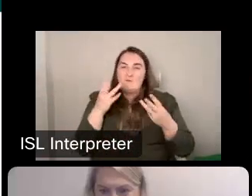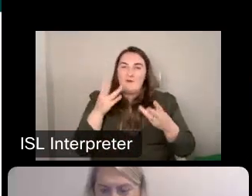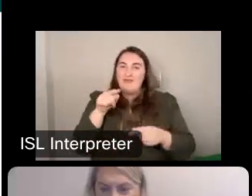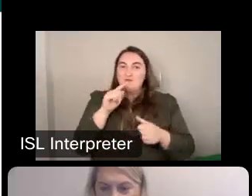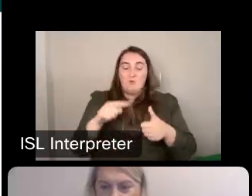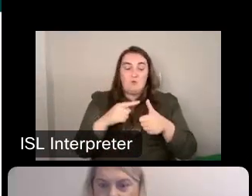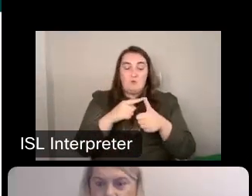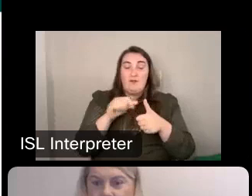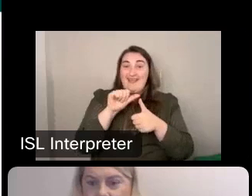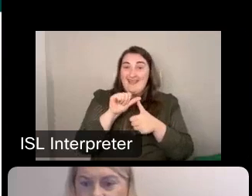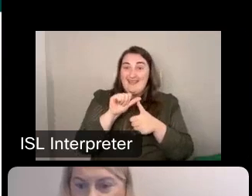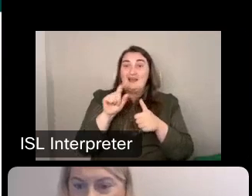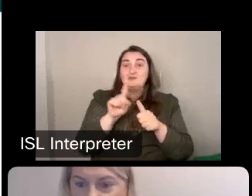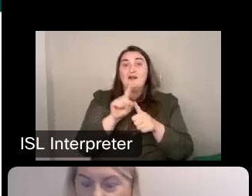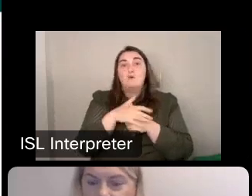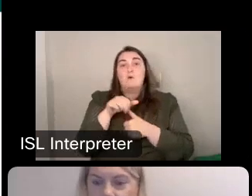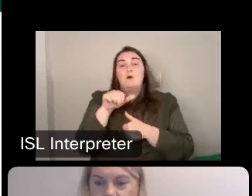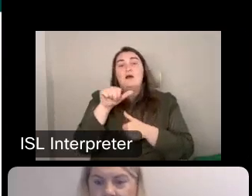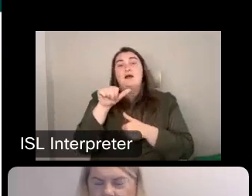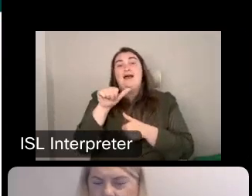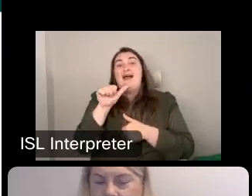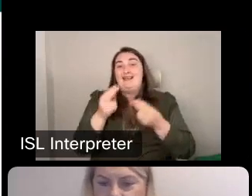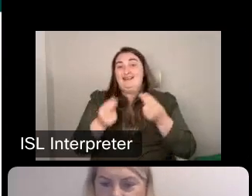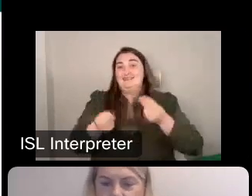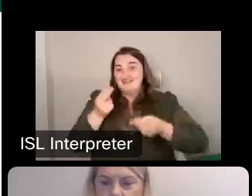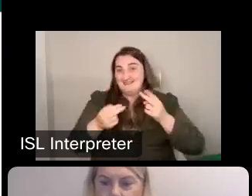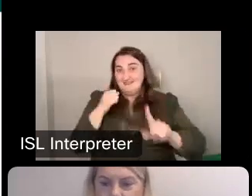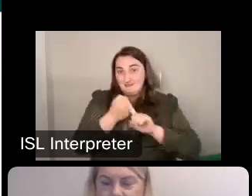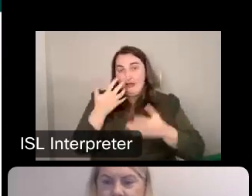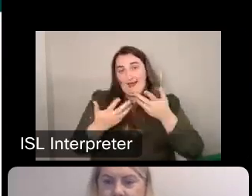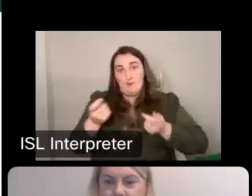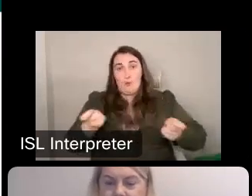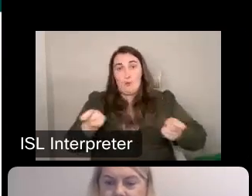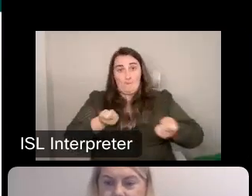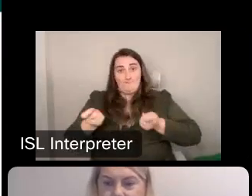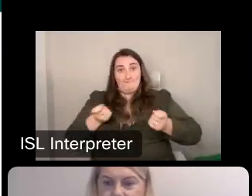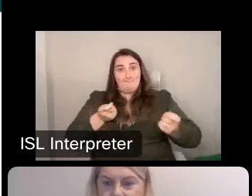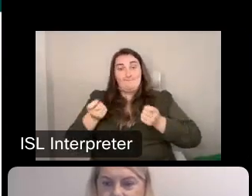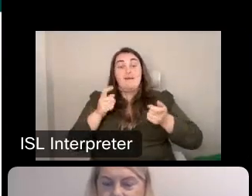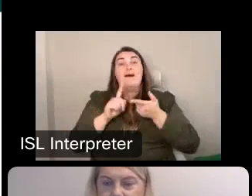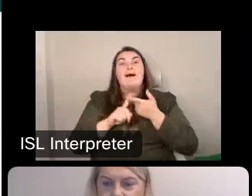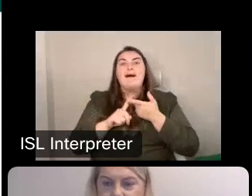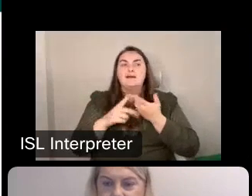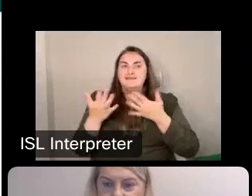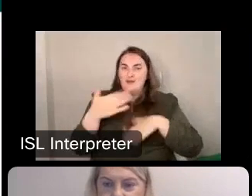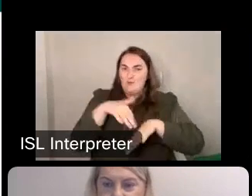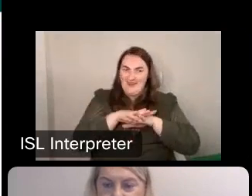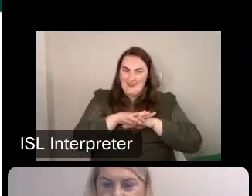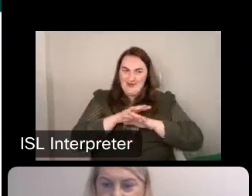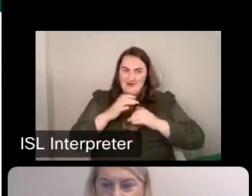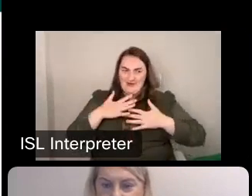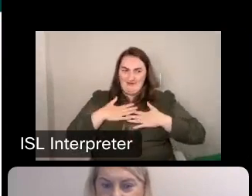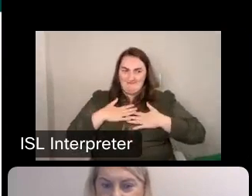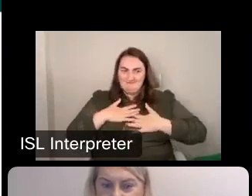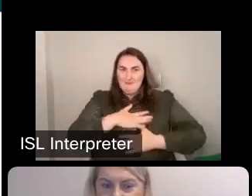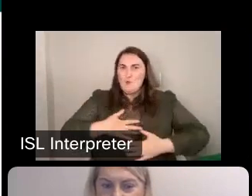assess the impact. We're going to inquire how they are, how they're coping, and where they're at, I suppose, in response to